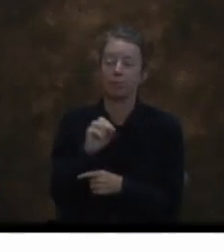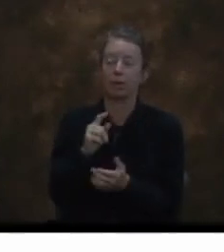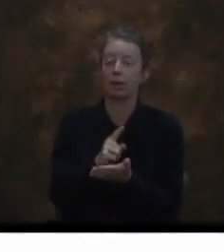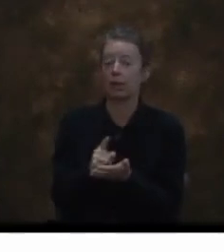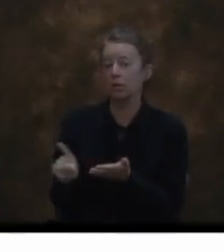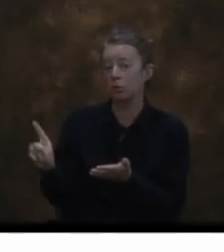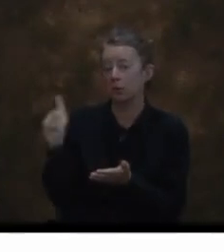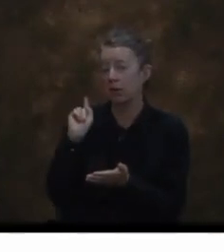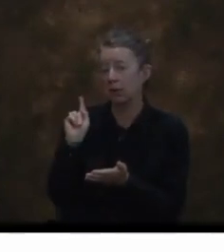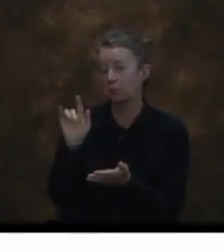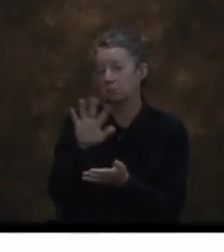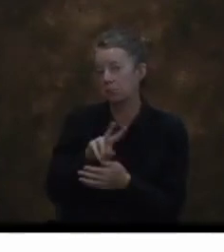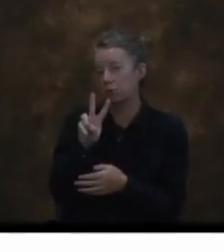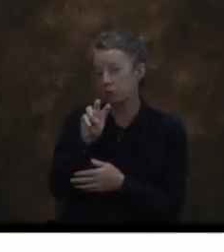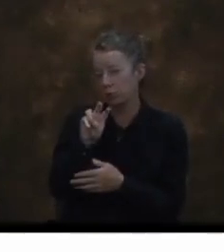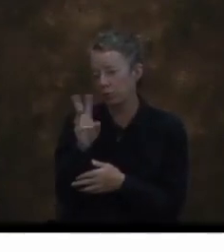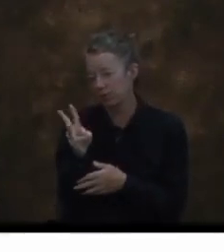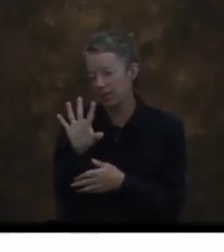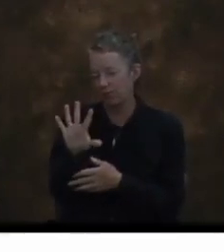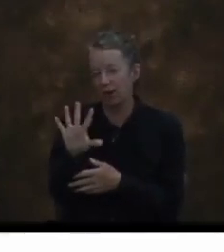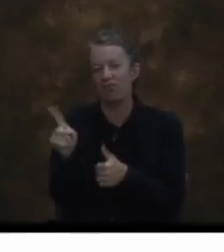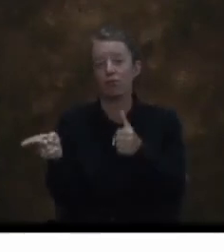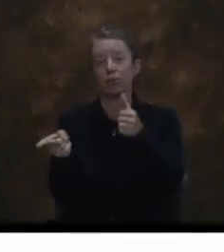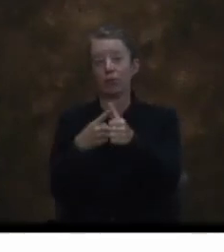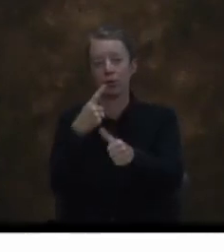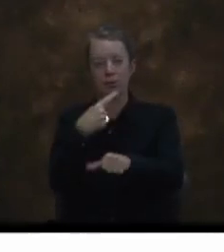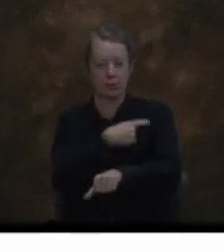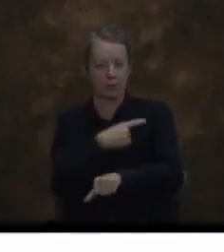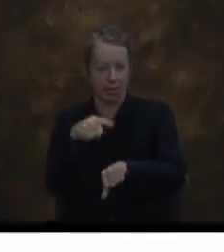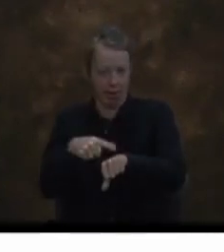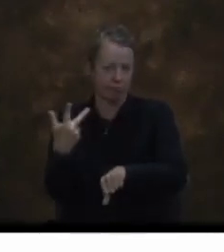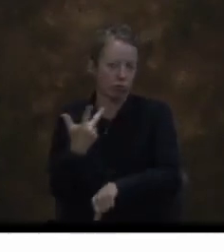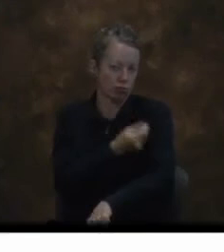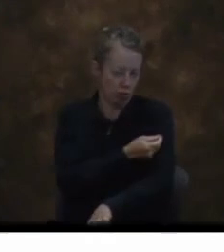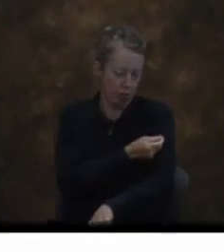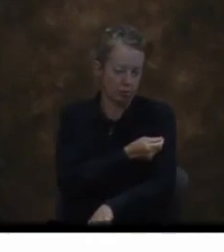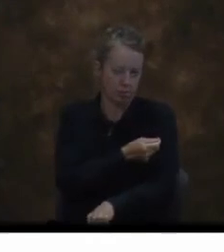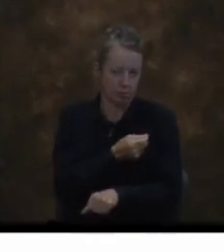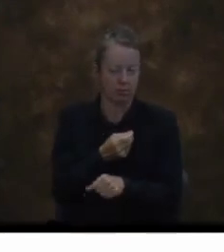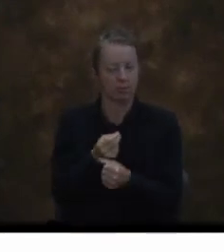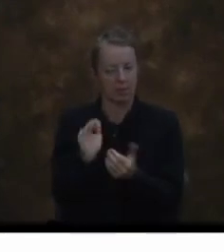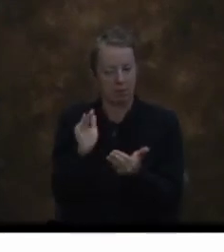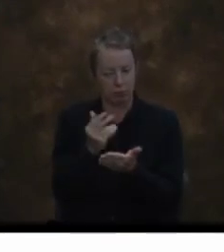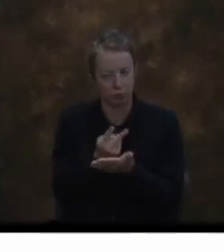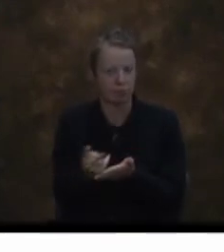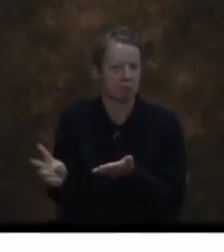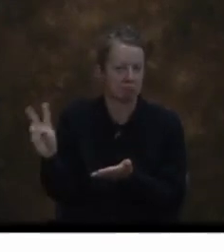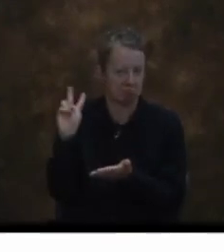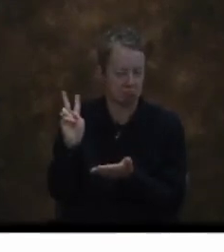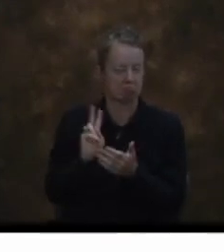about 265 first doses administered since week prior.